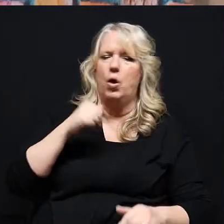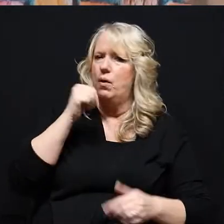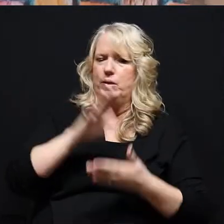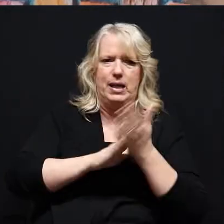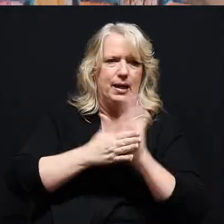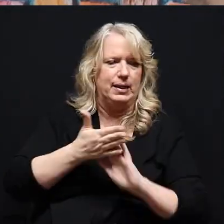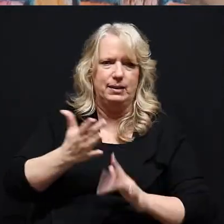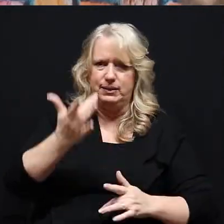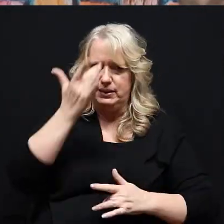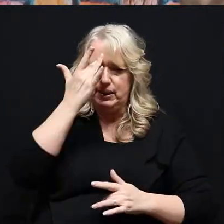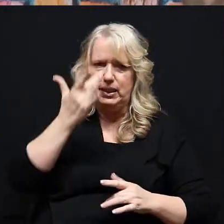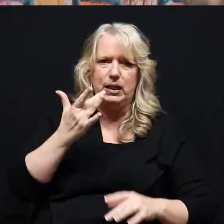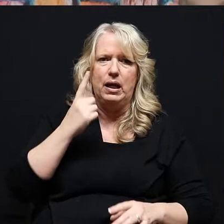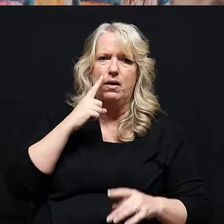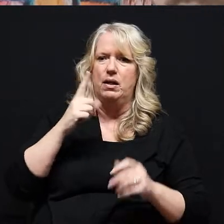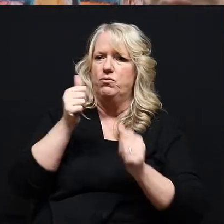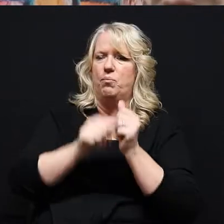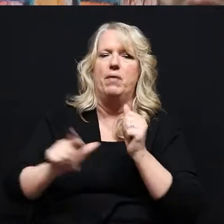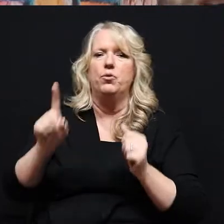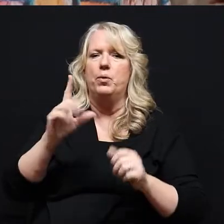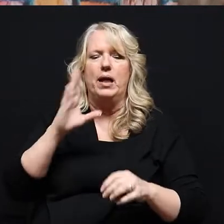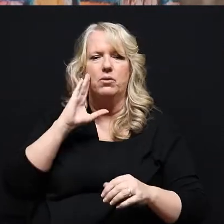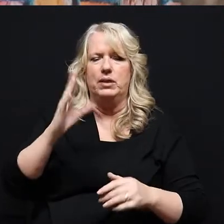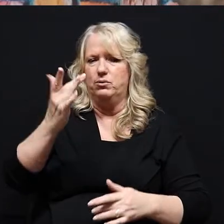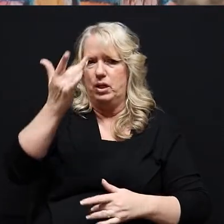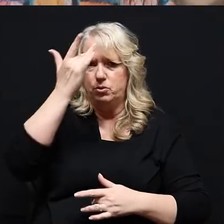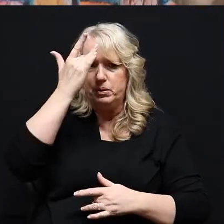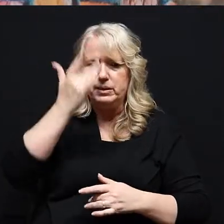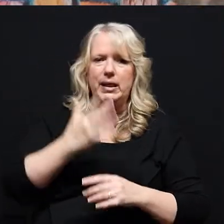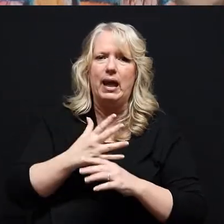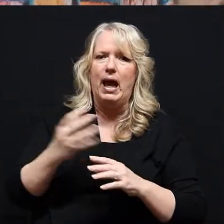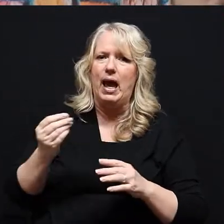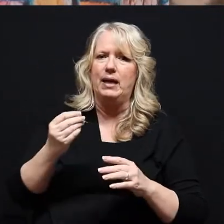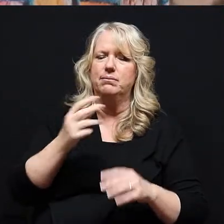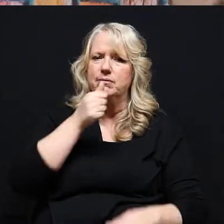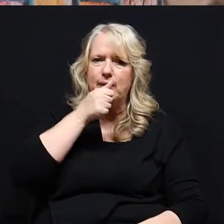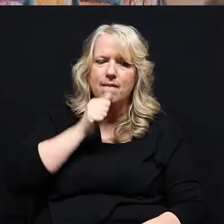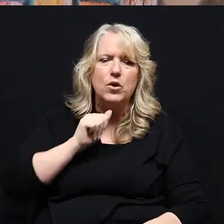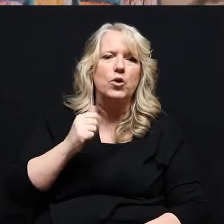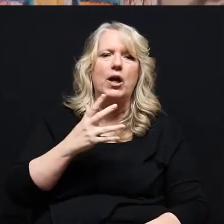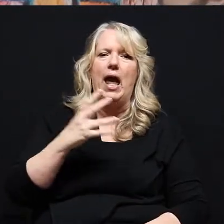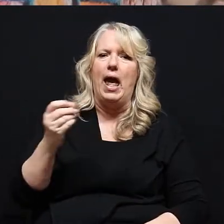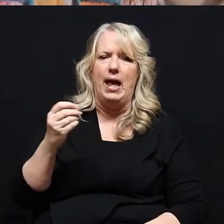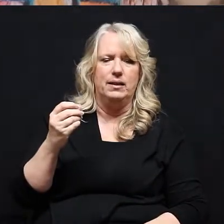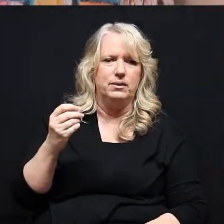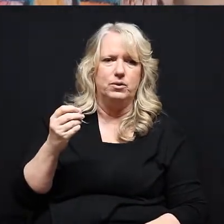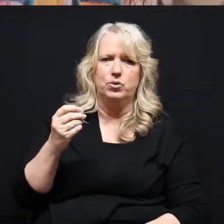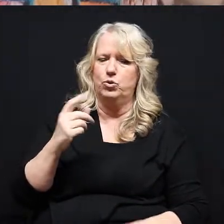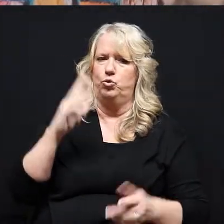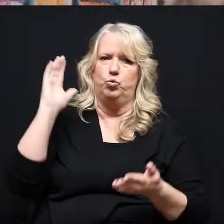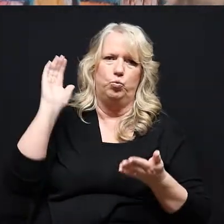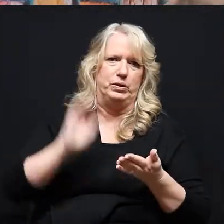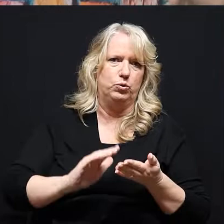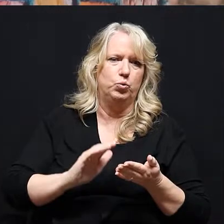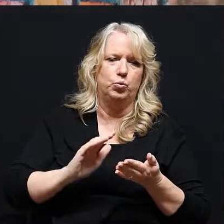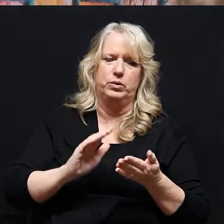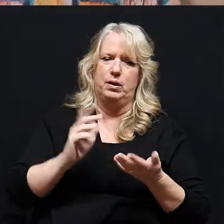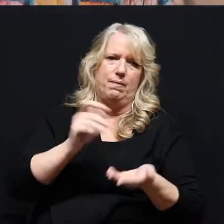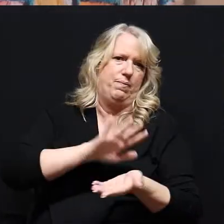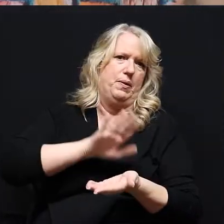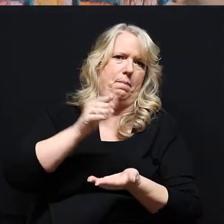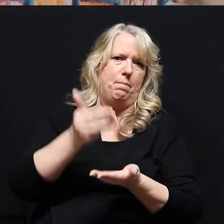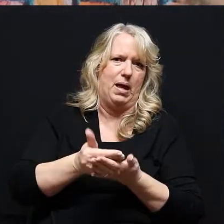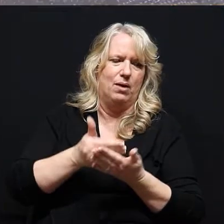sick, and for everyone else not to be sick and suffer, and to reduce the amounts